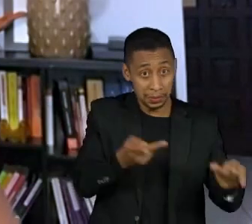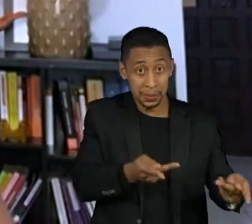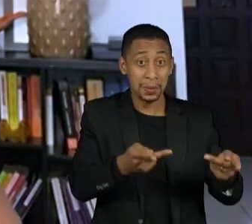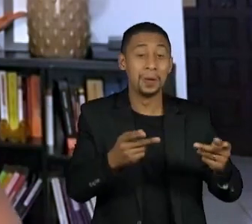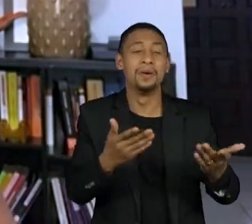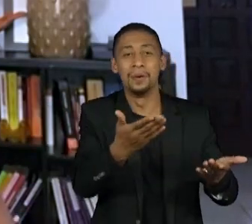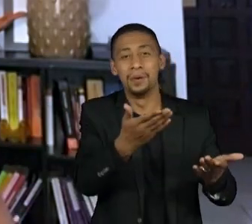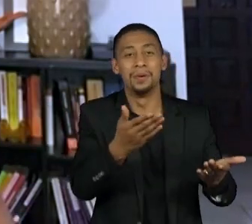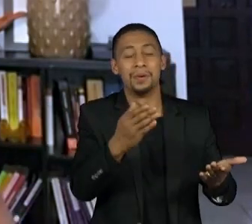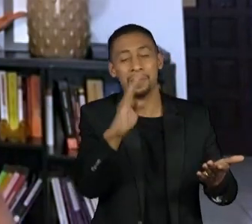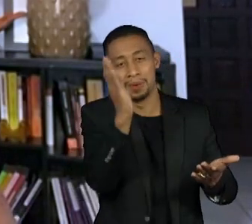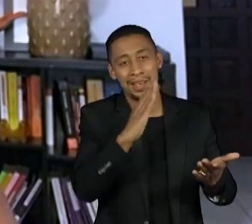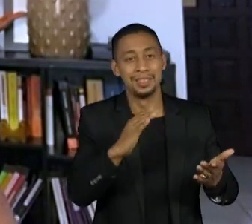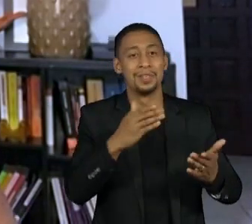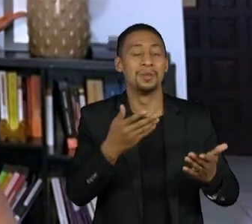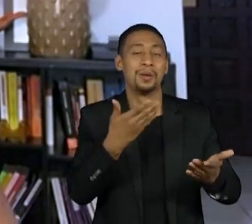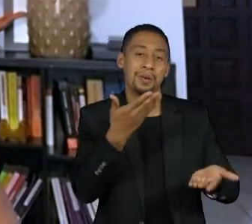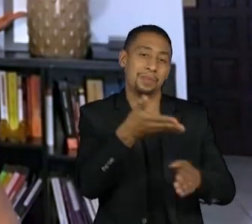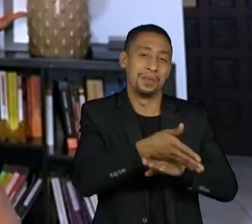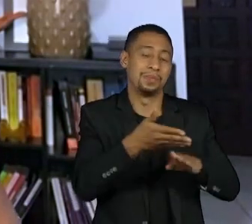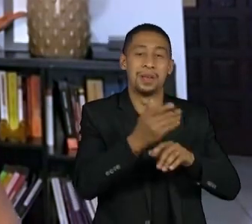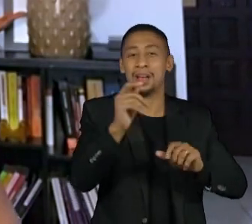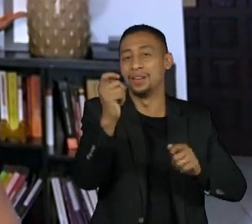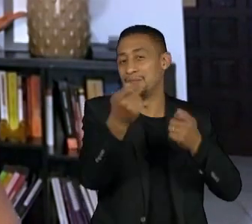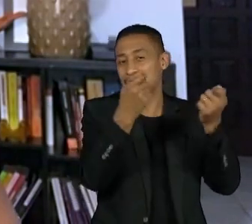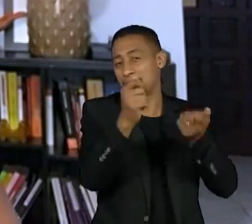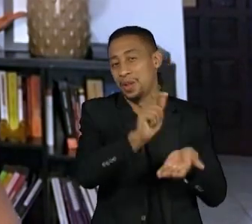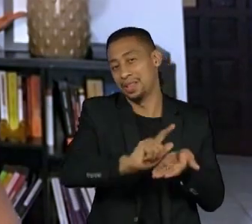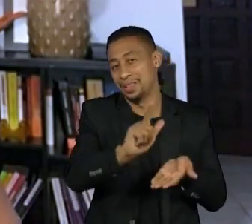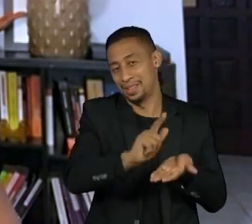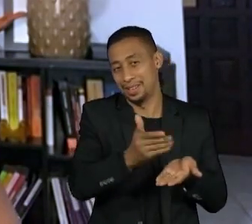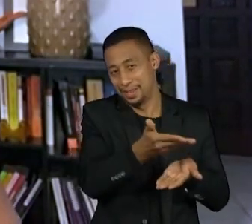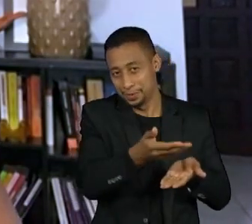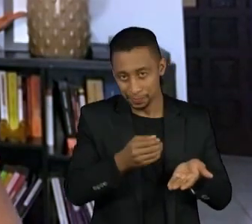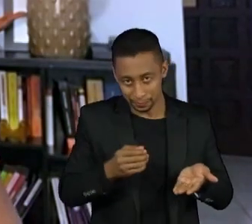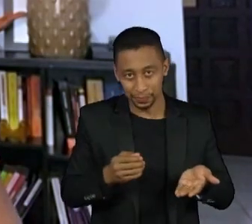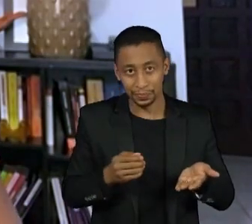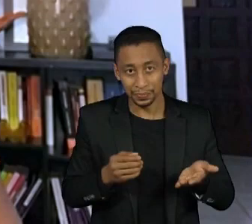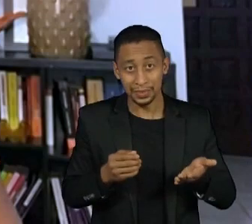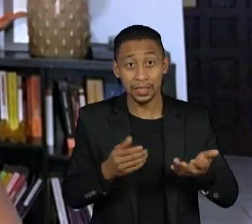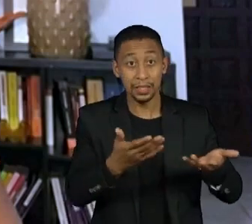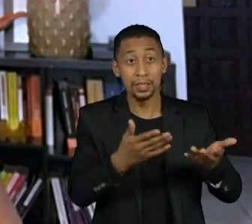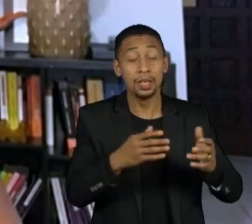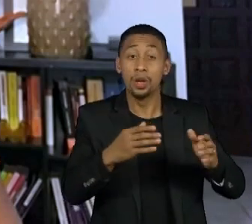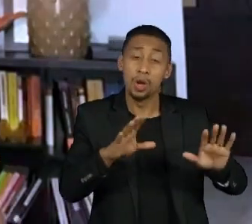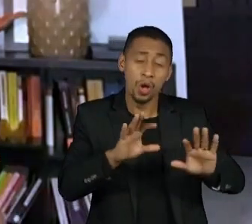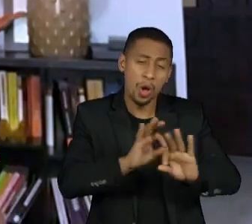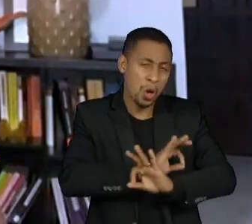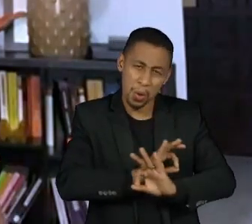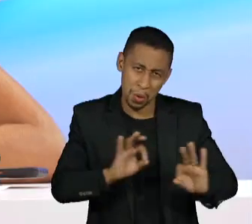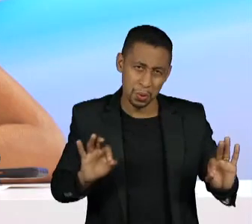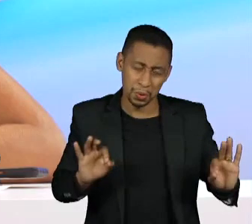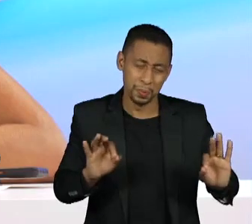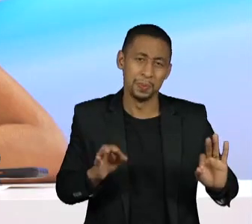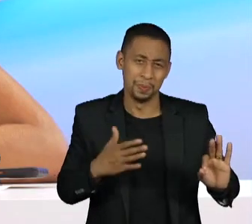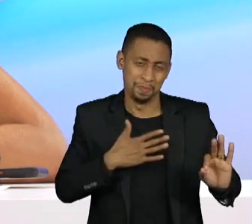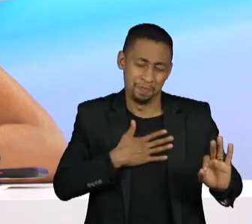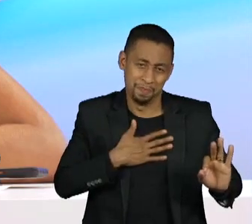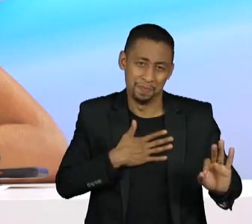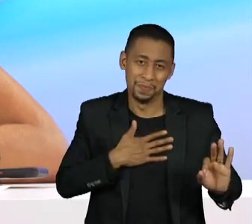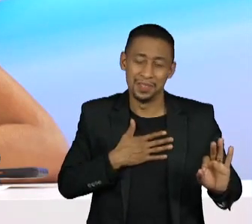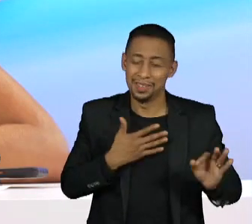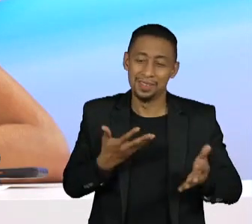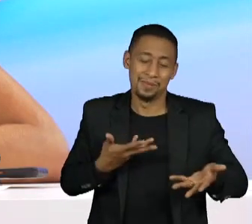that I came to Brazil for a literary festival, and the literary festival was lovely, and my hosts were